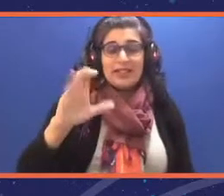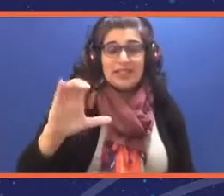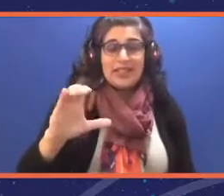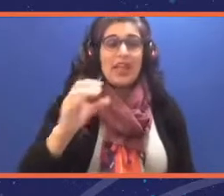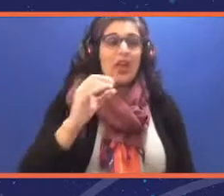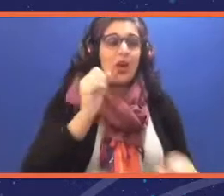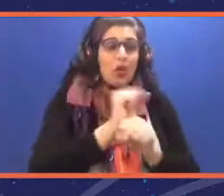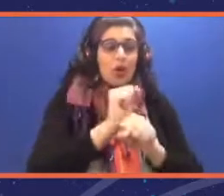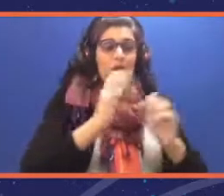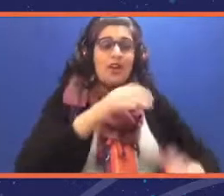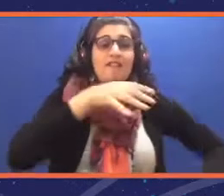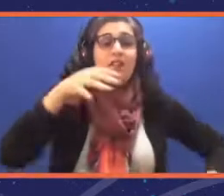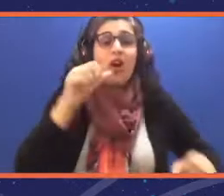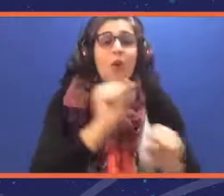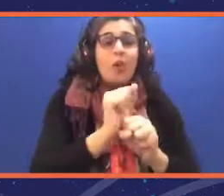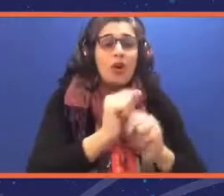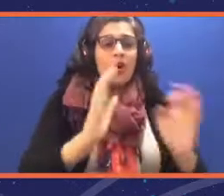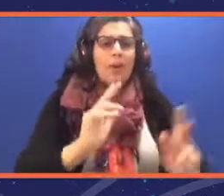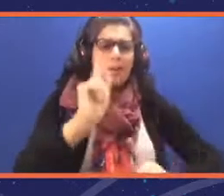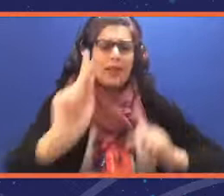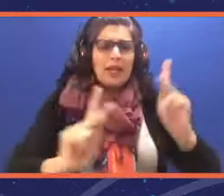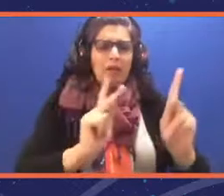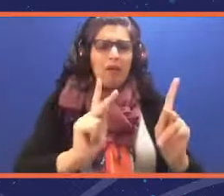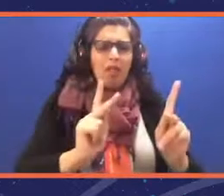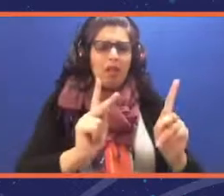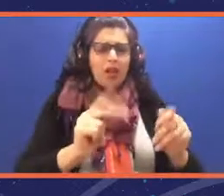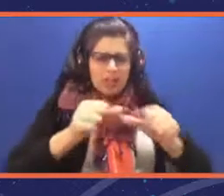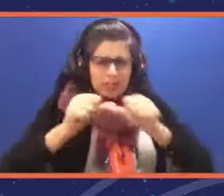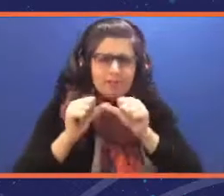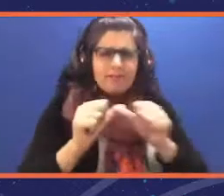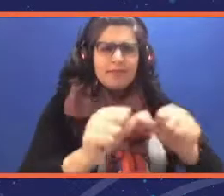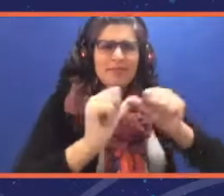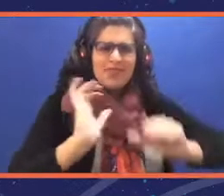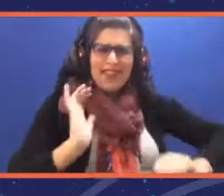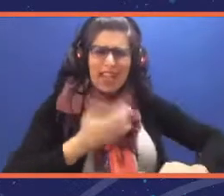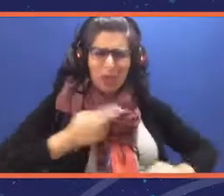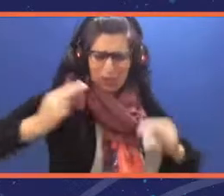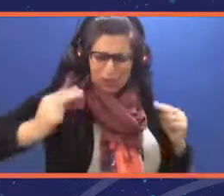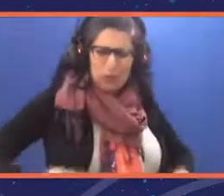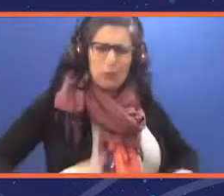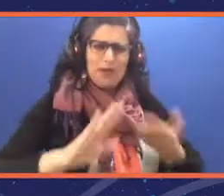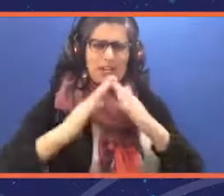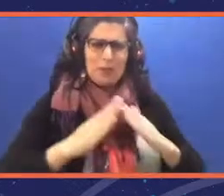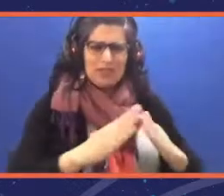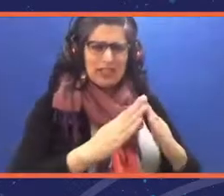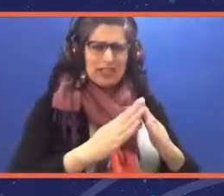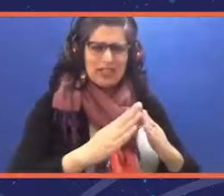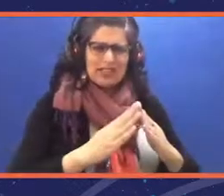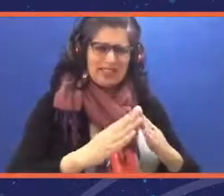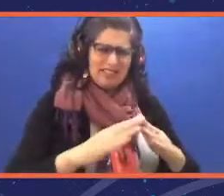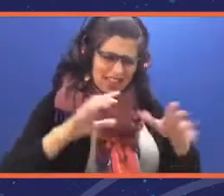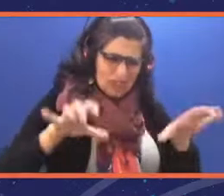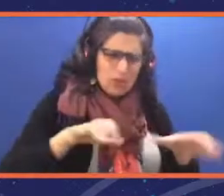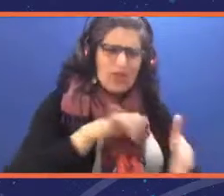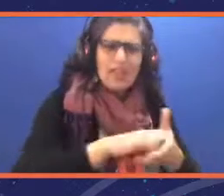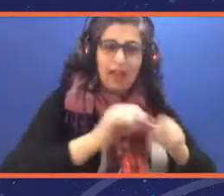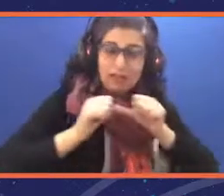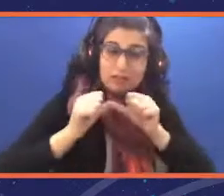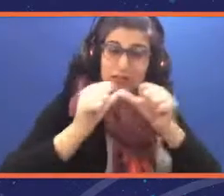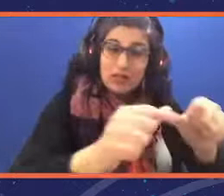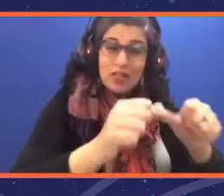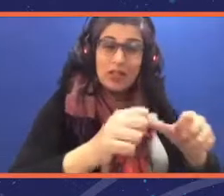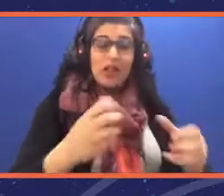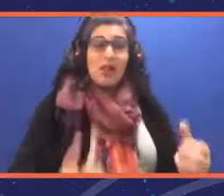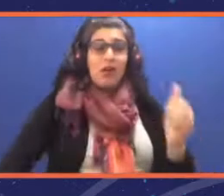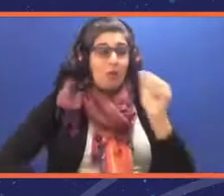workers, the people who make the continuation of our human communities possible, who are largely made up of the